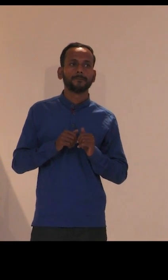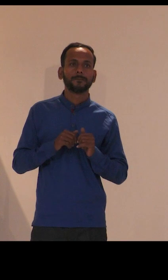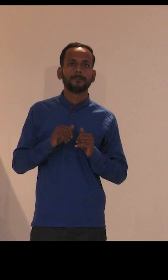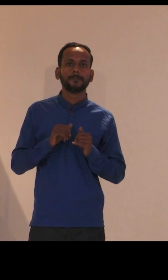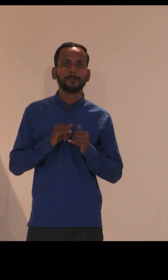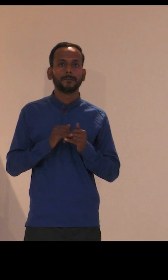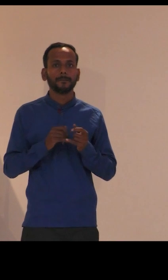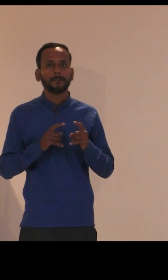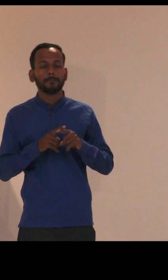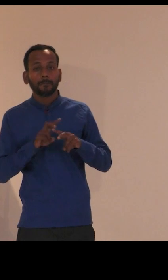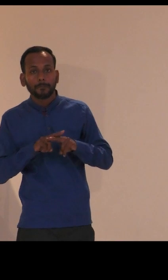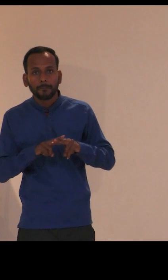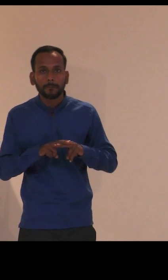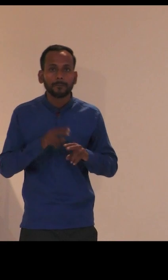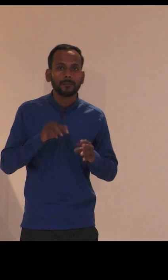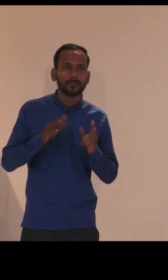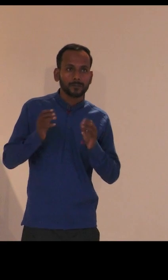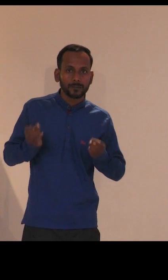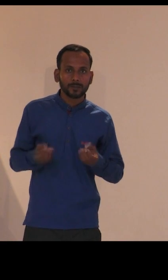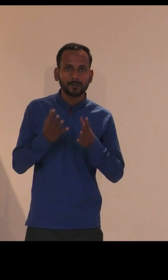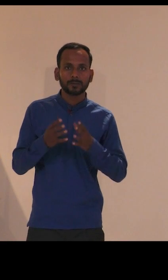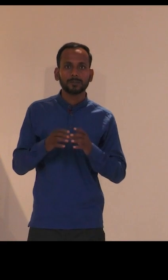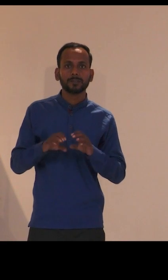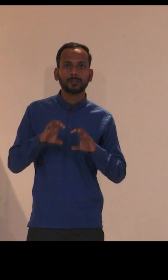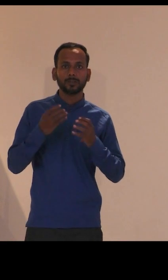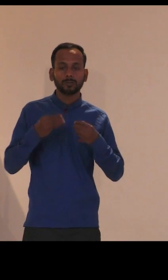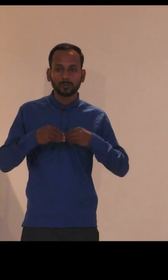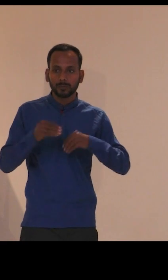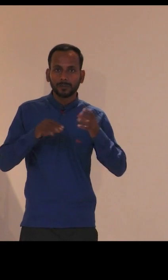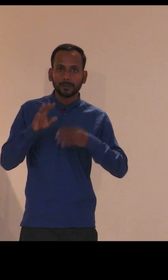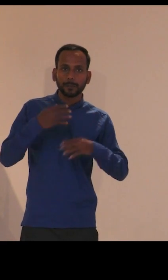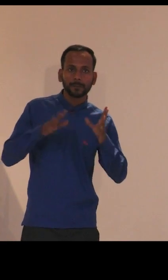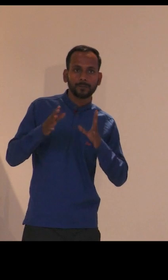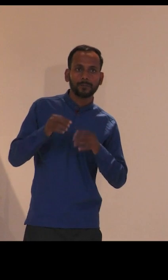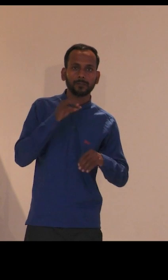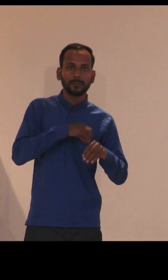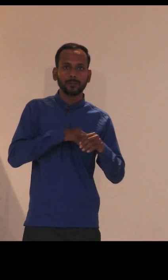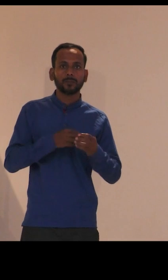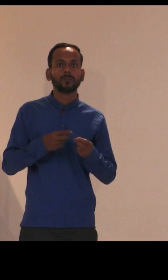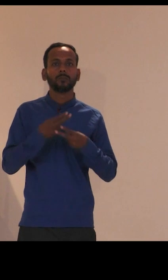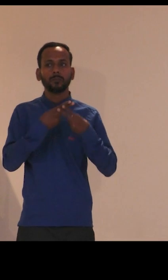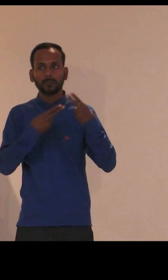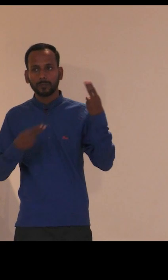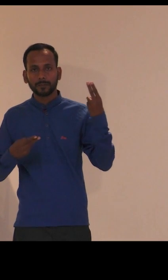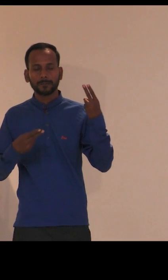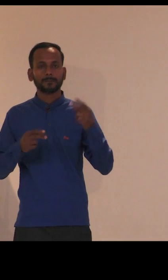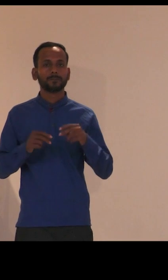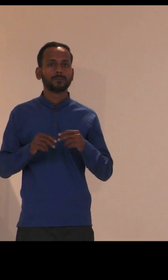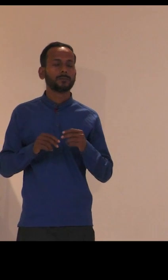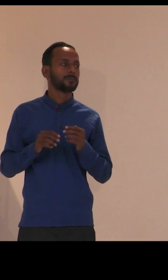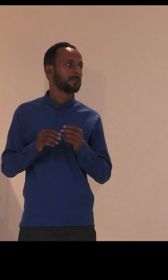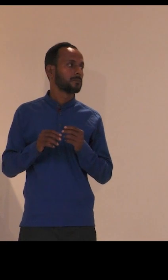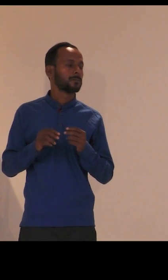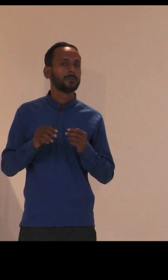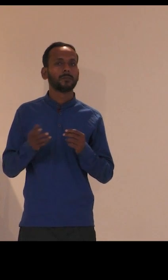while we didn't have any yearly targets like a commercial organizations, the number of stories that people contributed,